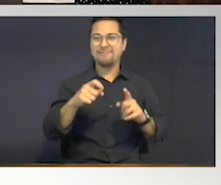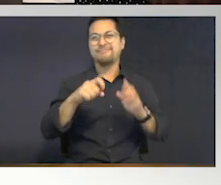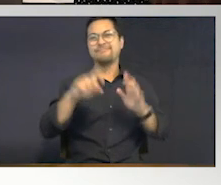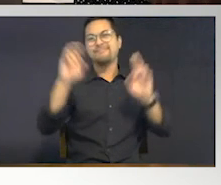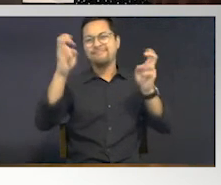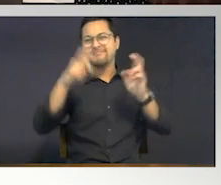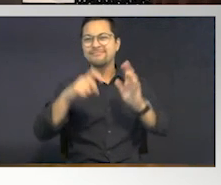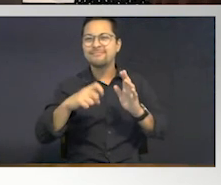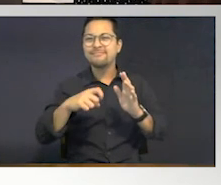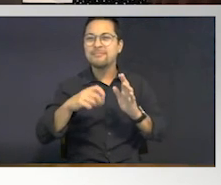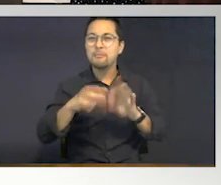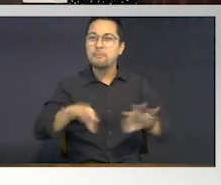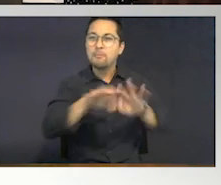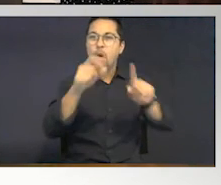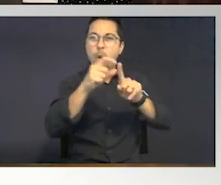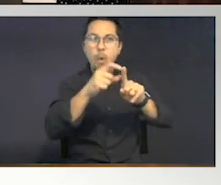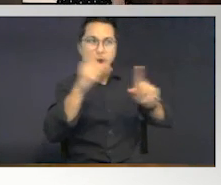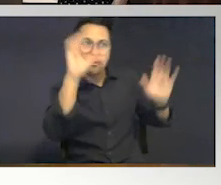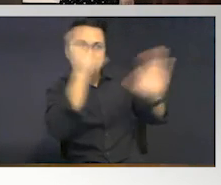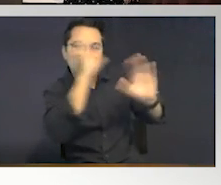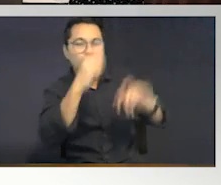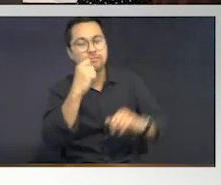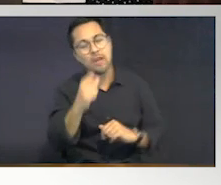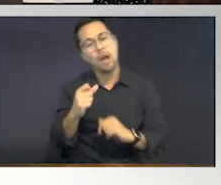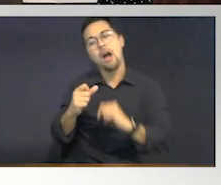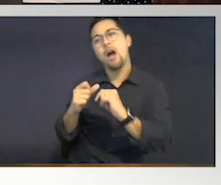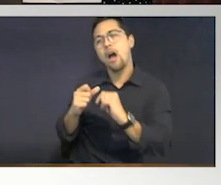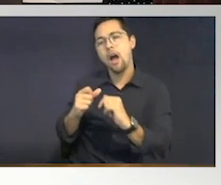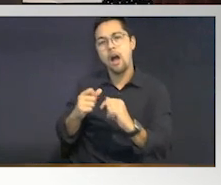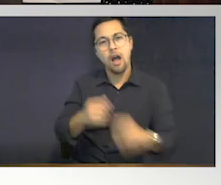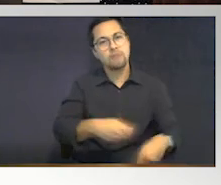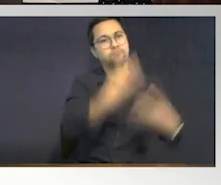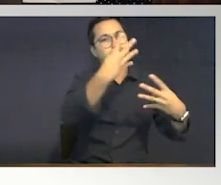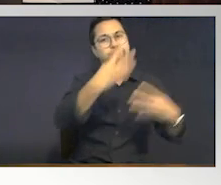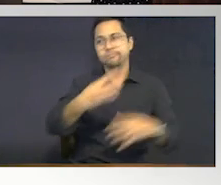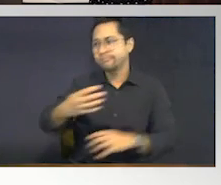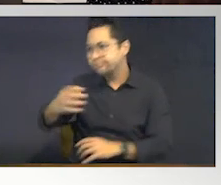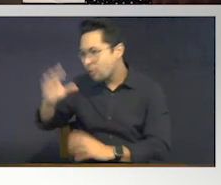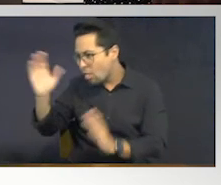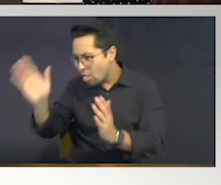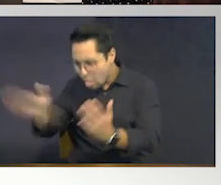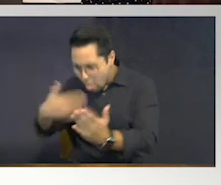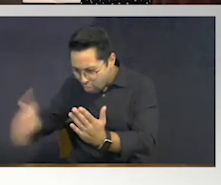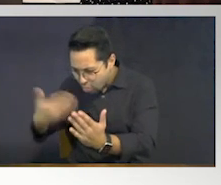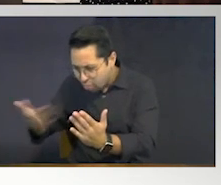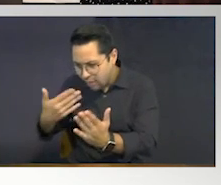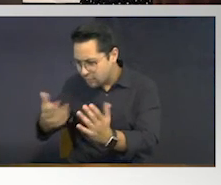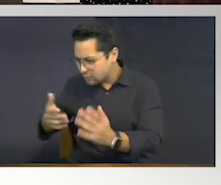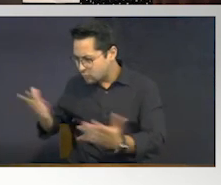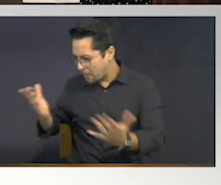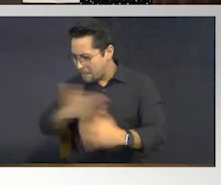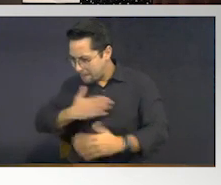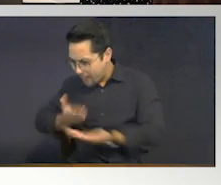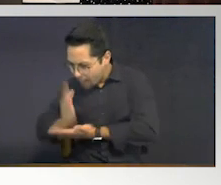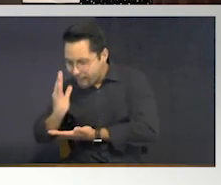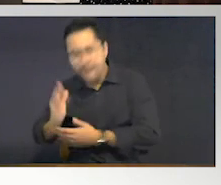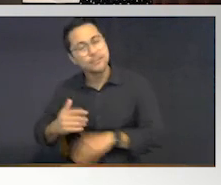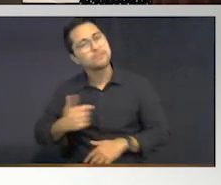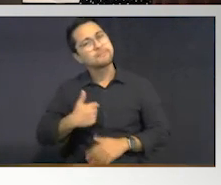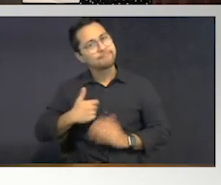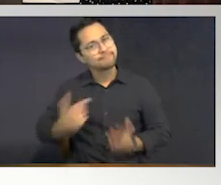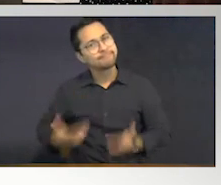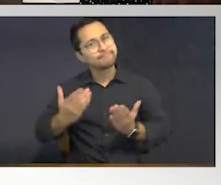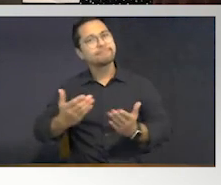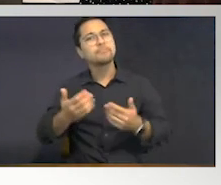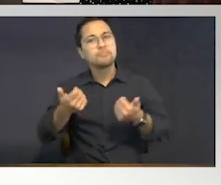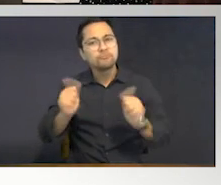not searching through that 20-page document trying to find what your rights are. So I would recommend, you know, doing as many things